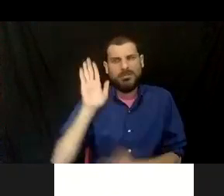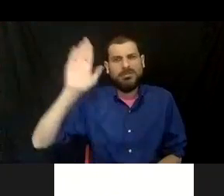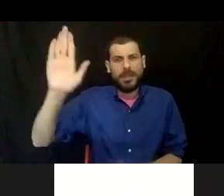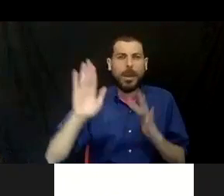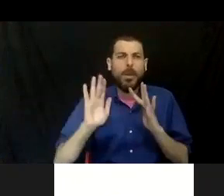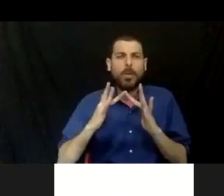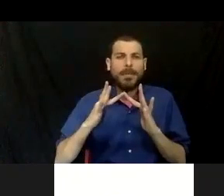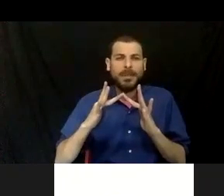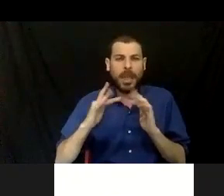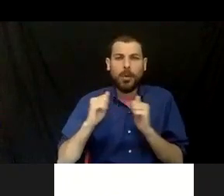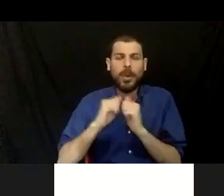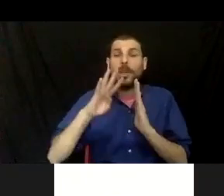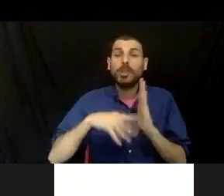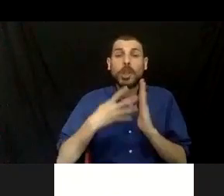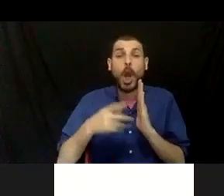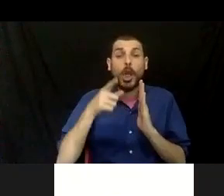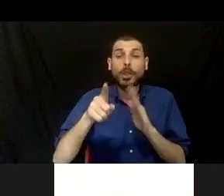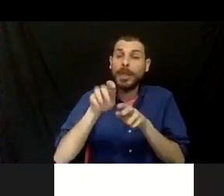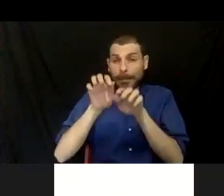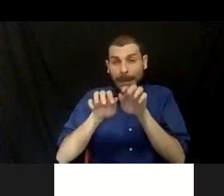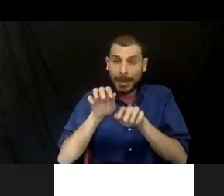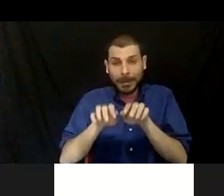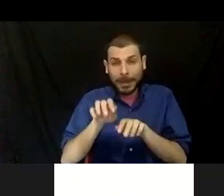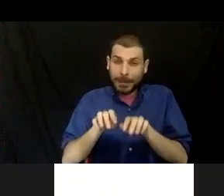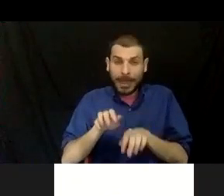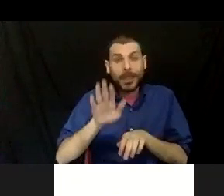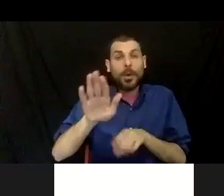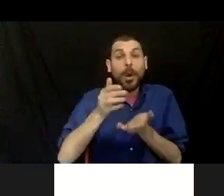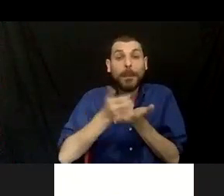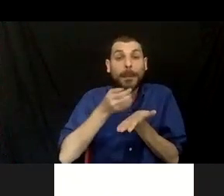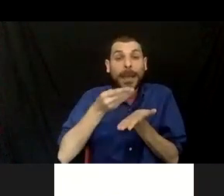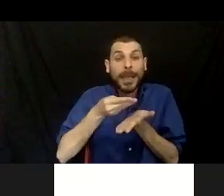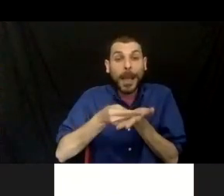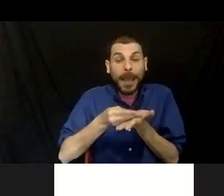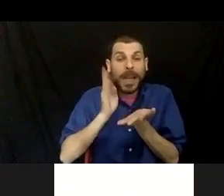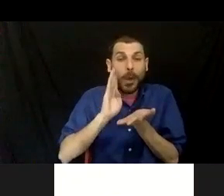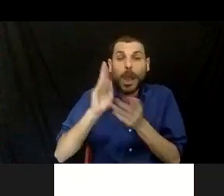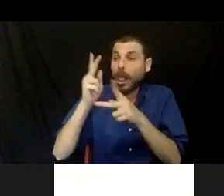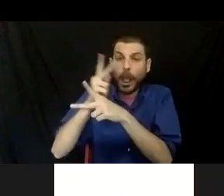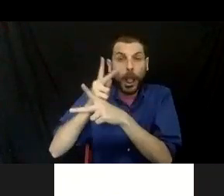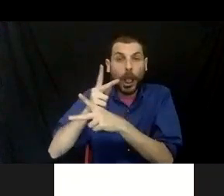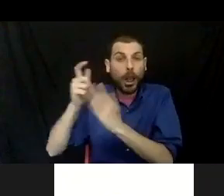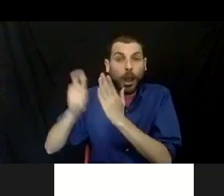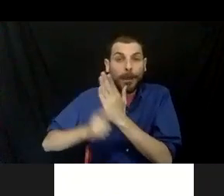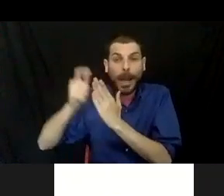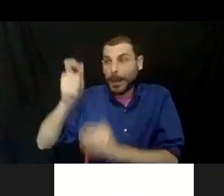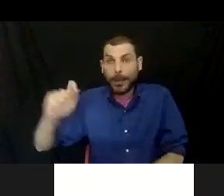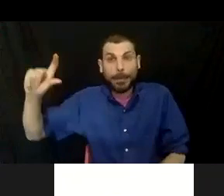that you can use to calculate and figure out what your base year is. So that's something that I refer to when I need to.